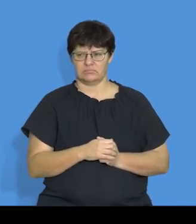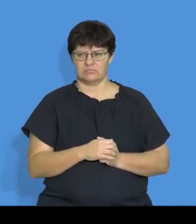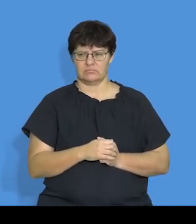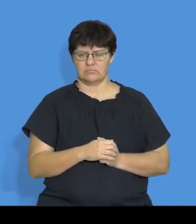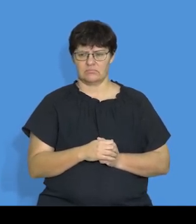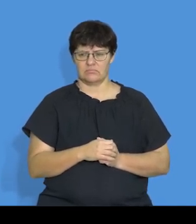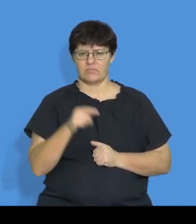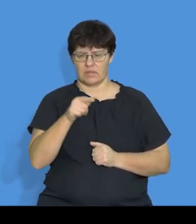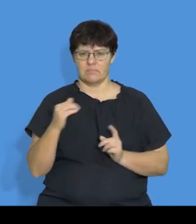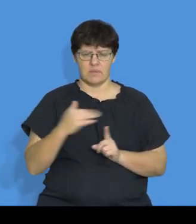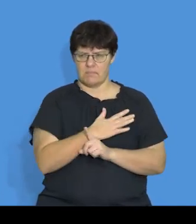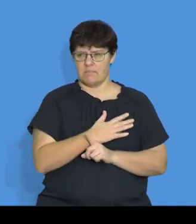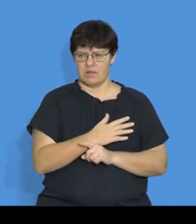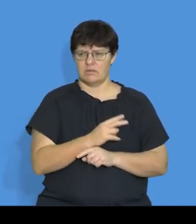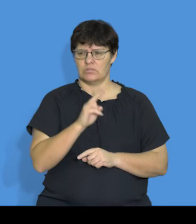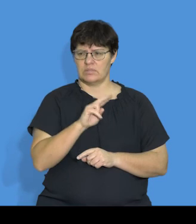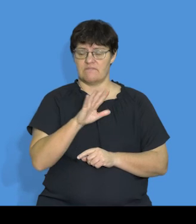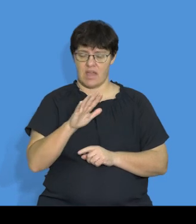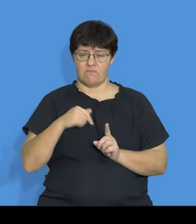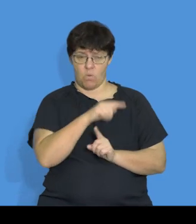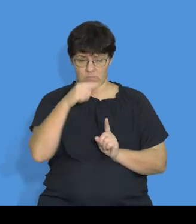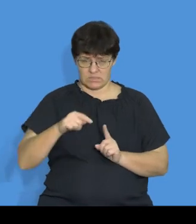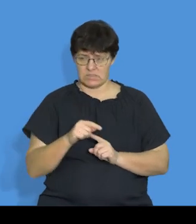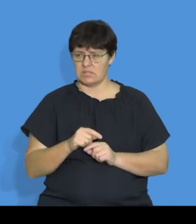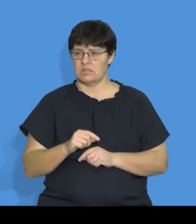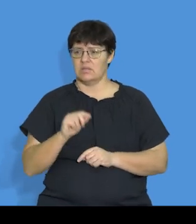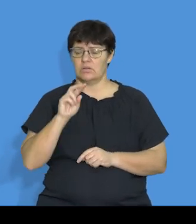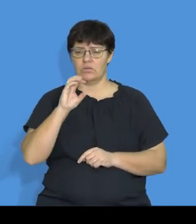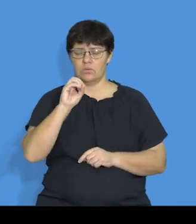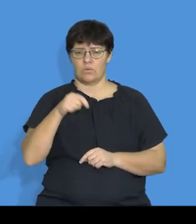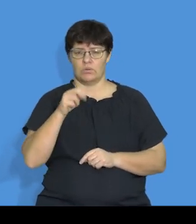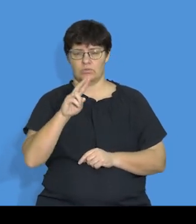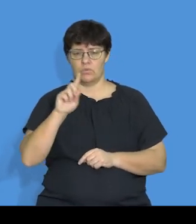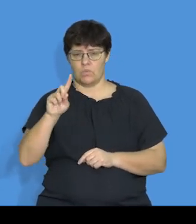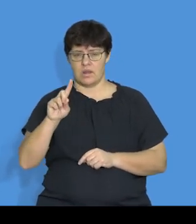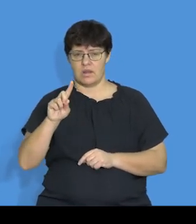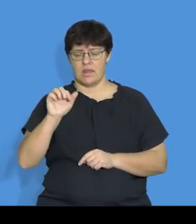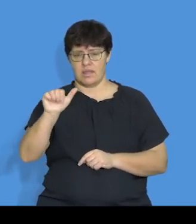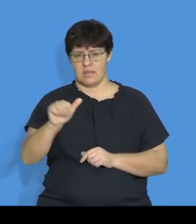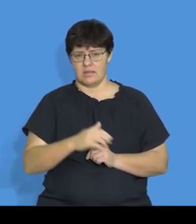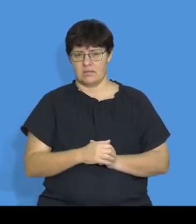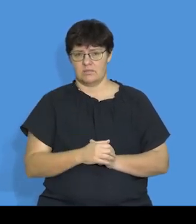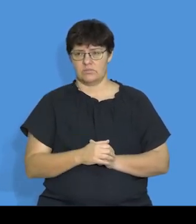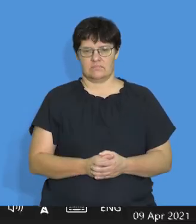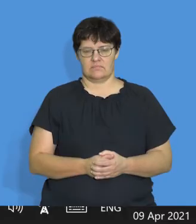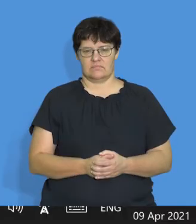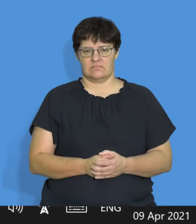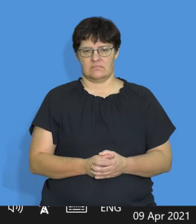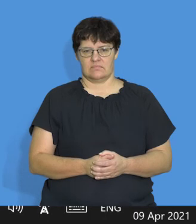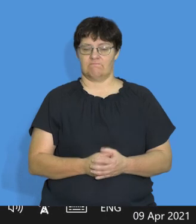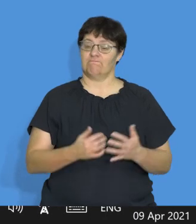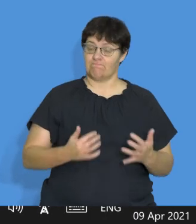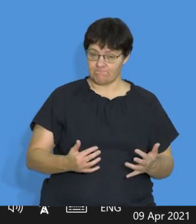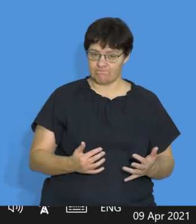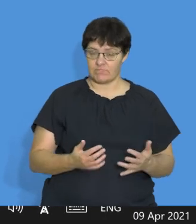through 25 ohms, which is actually the total current in the circuit. Right. Okay. So